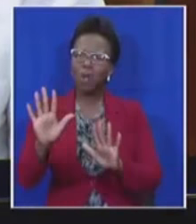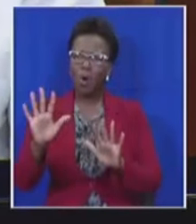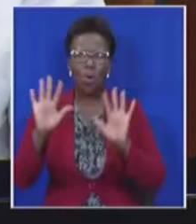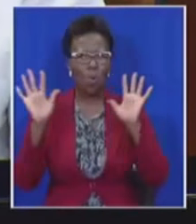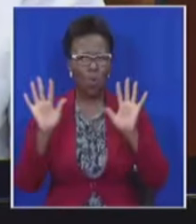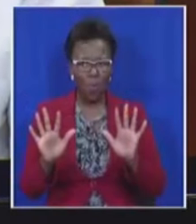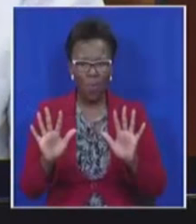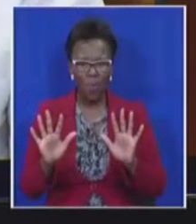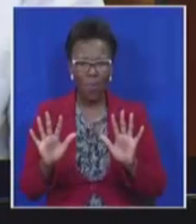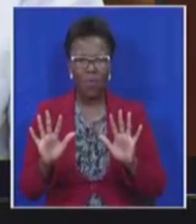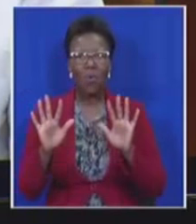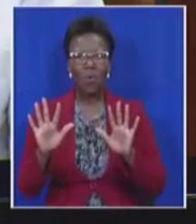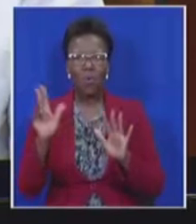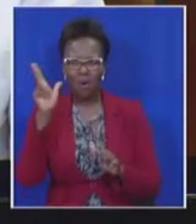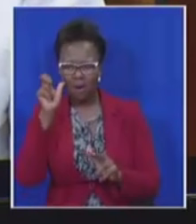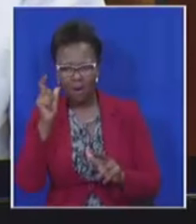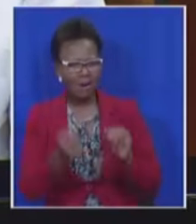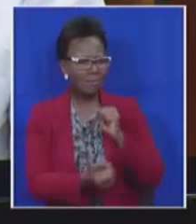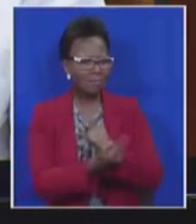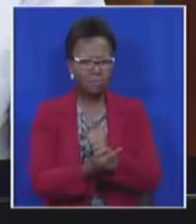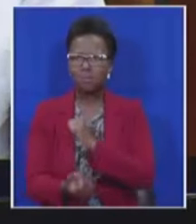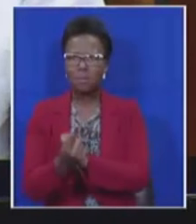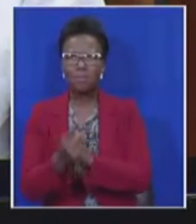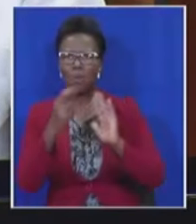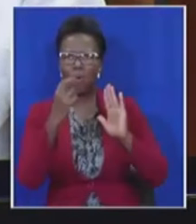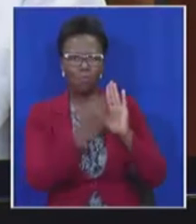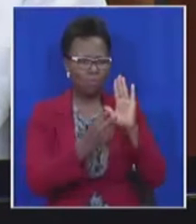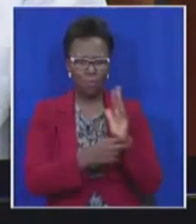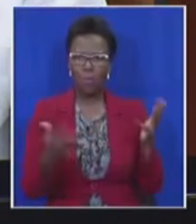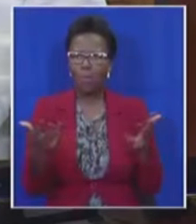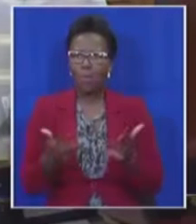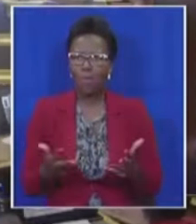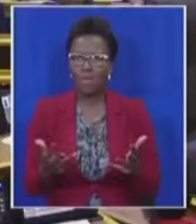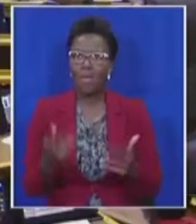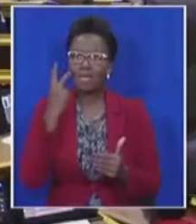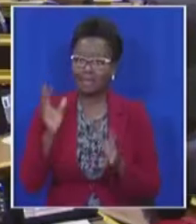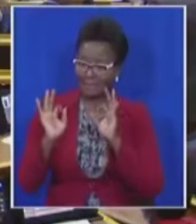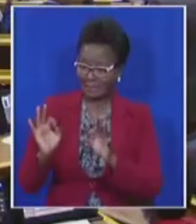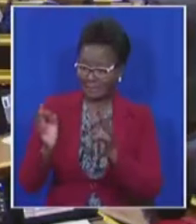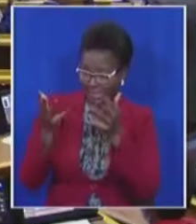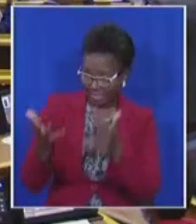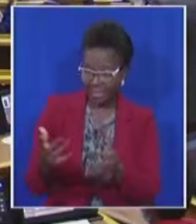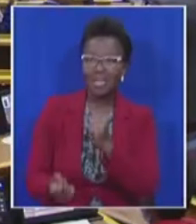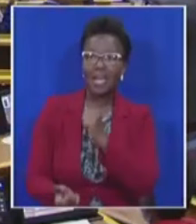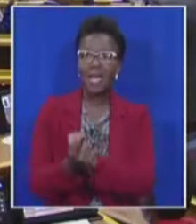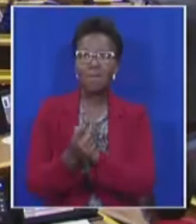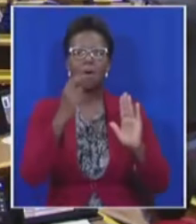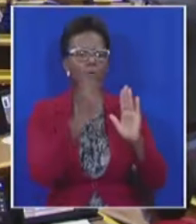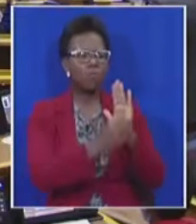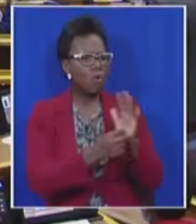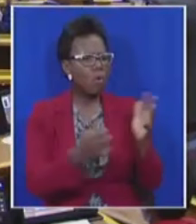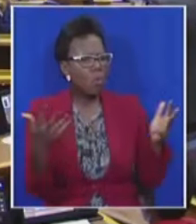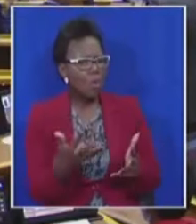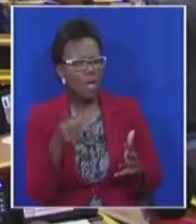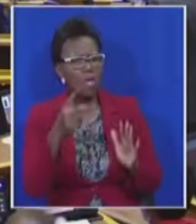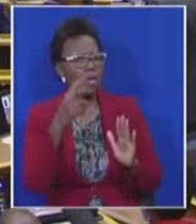seat. Honourable Chairperson. There it is precisely this. No, Honourable Member. The rules apply to you and me. What